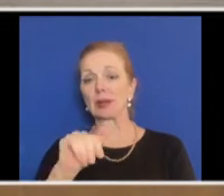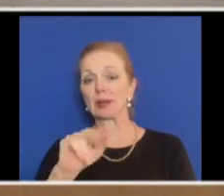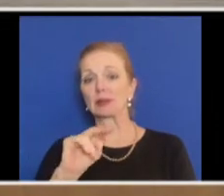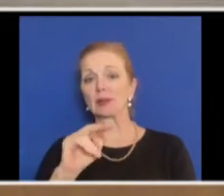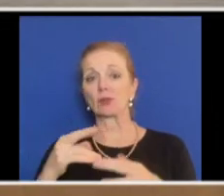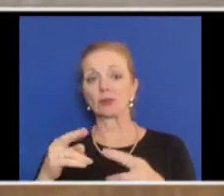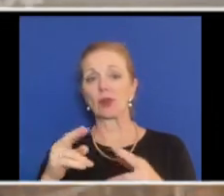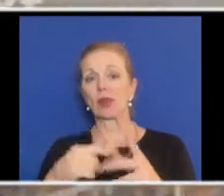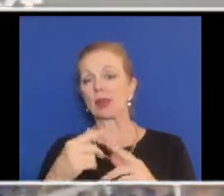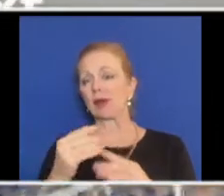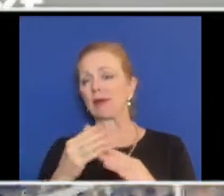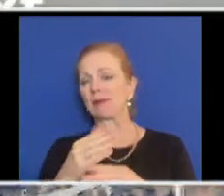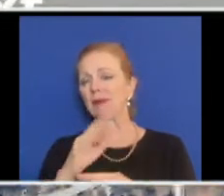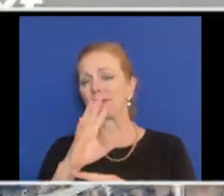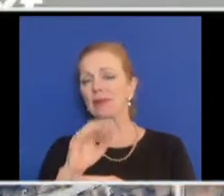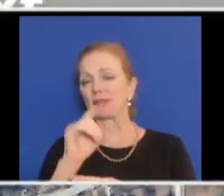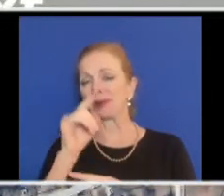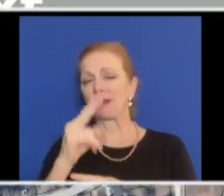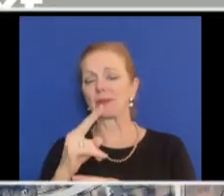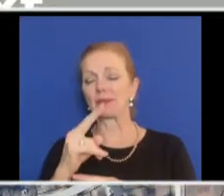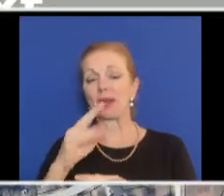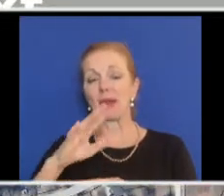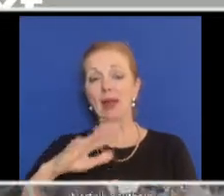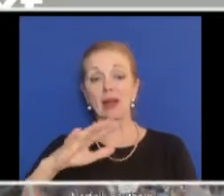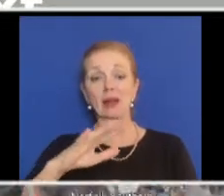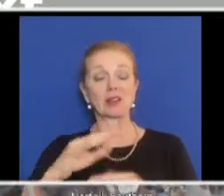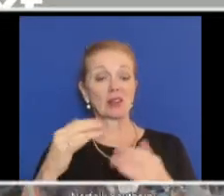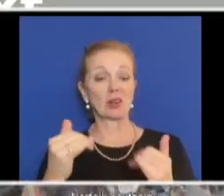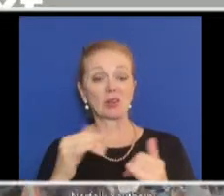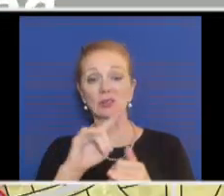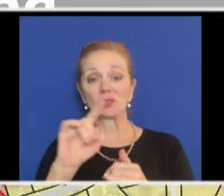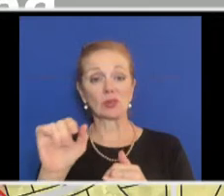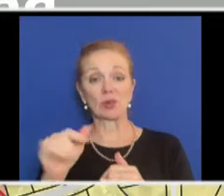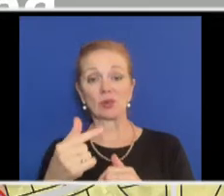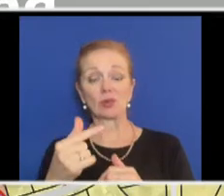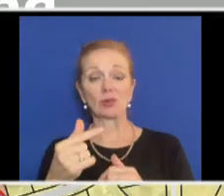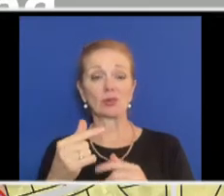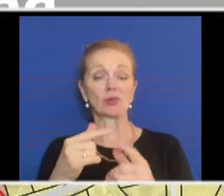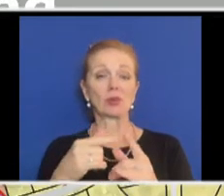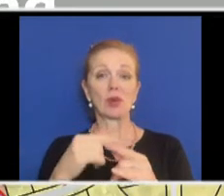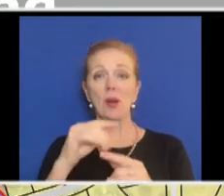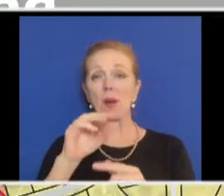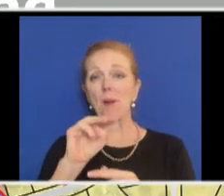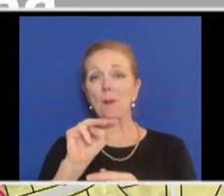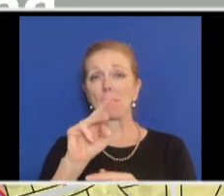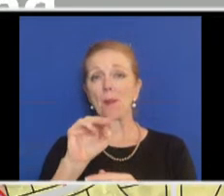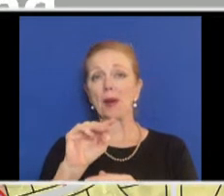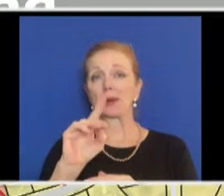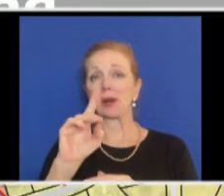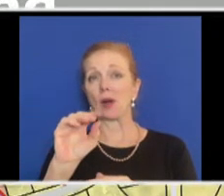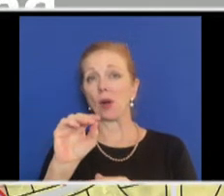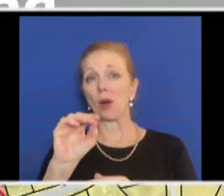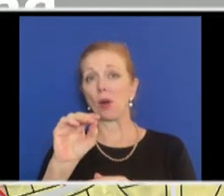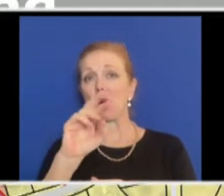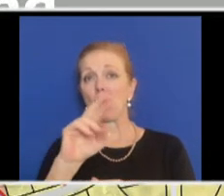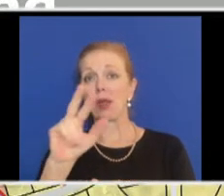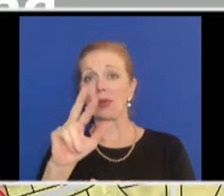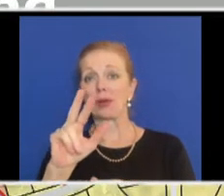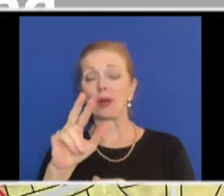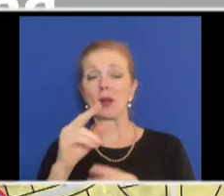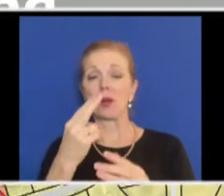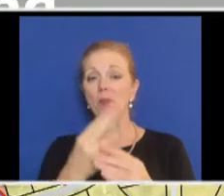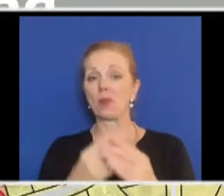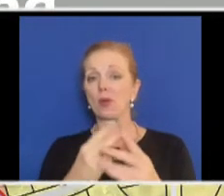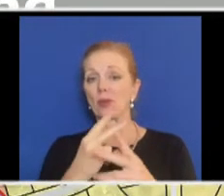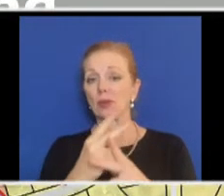it's just a little over 50 and a half acres it is currently zoned uh mud o uh as well as R3 both carry